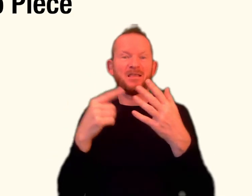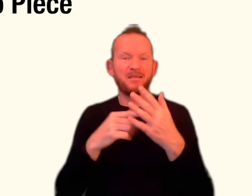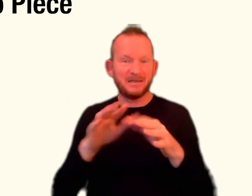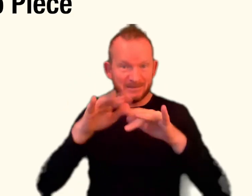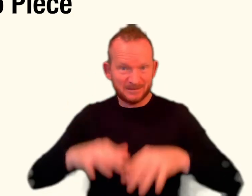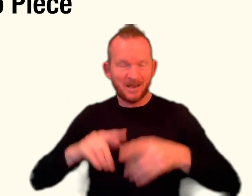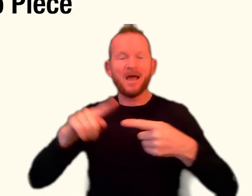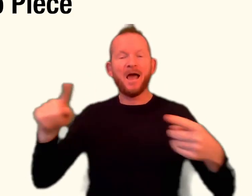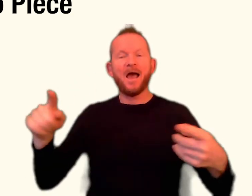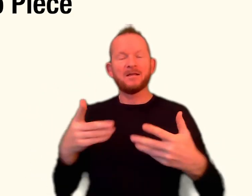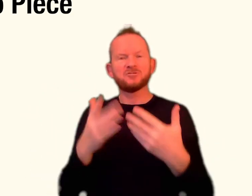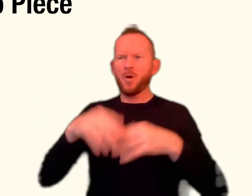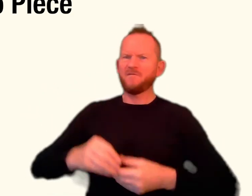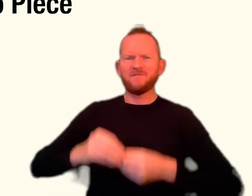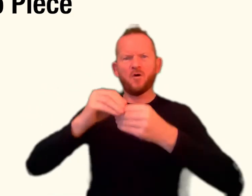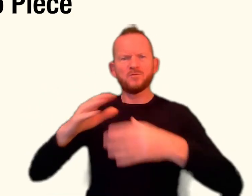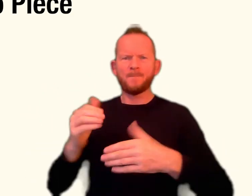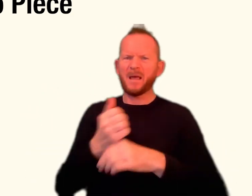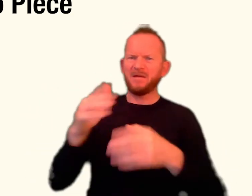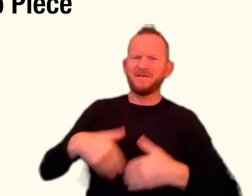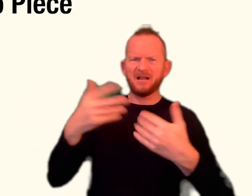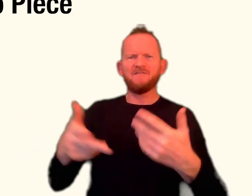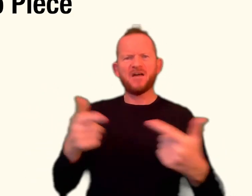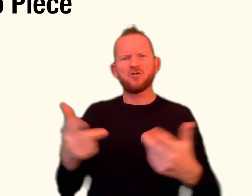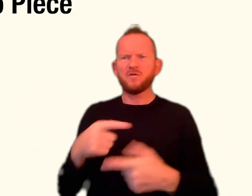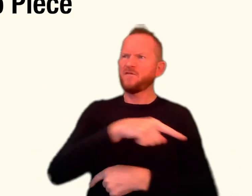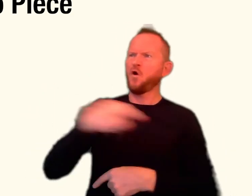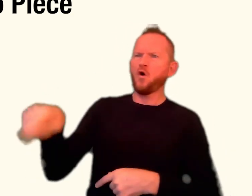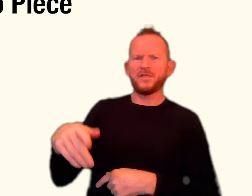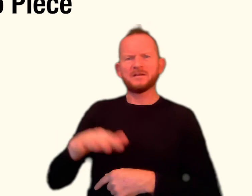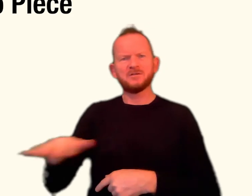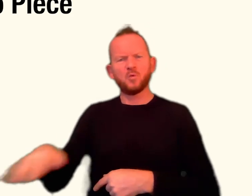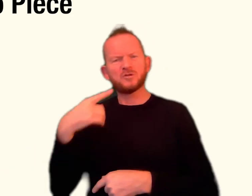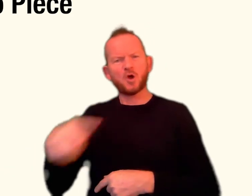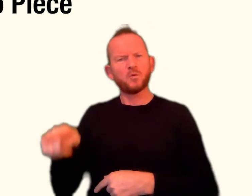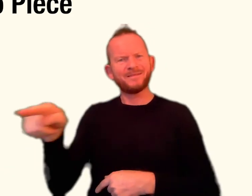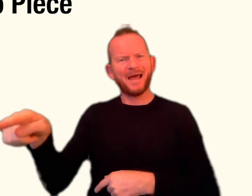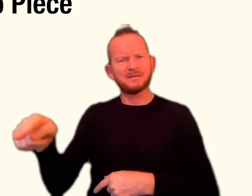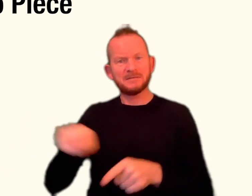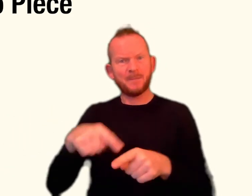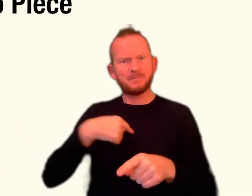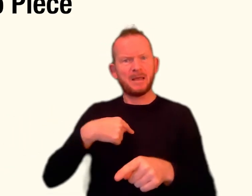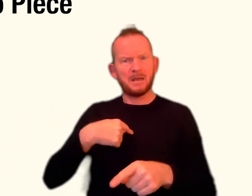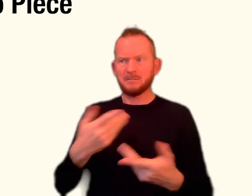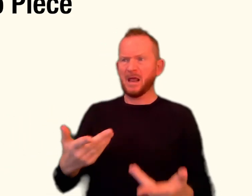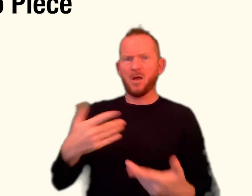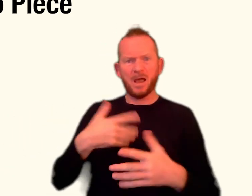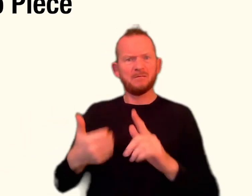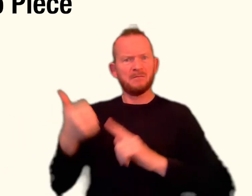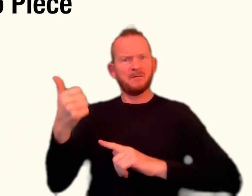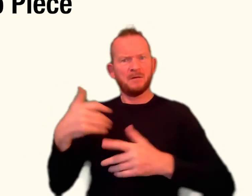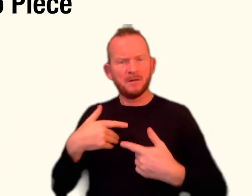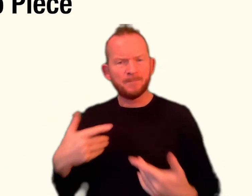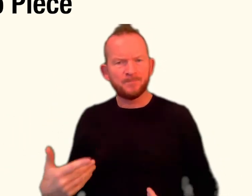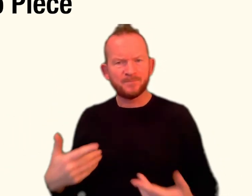say, it doesn't make me feel very good for all of the other kids who got told something like that and were convinced that they wouldn't